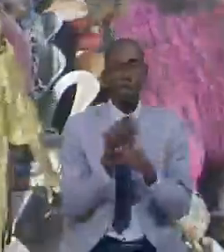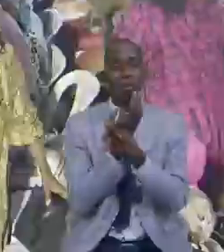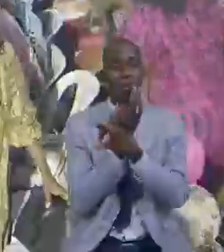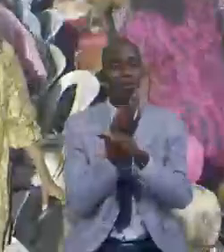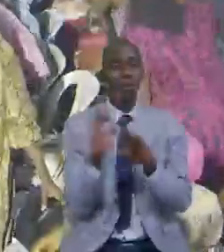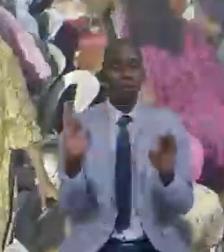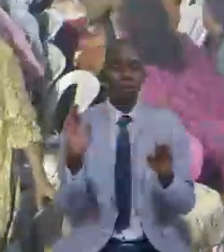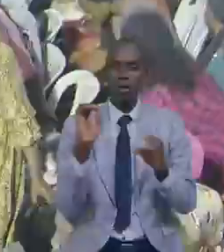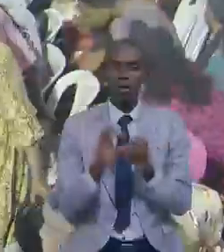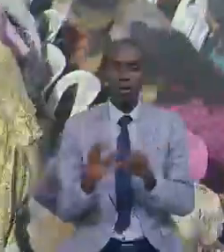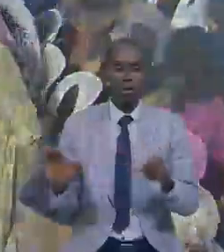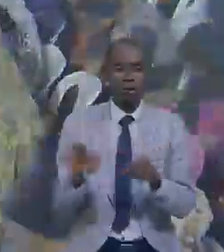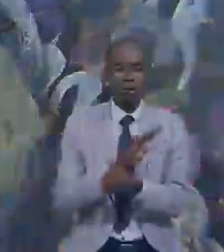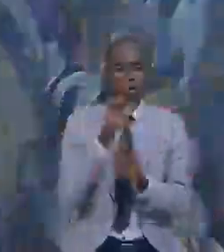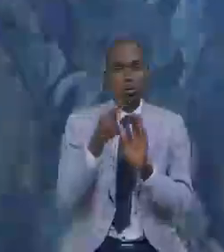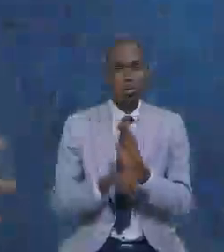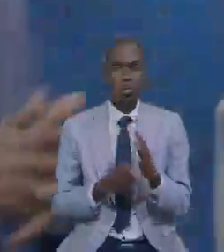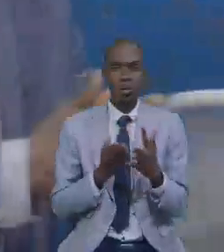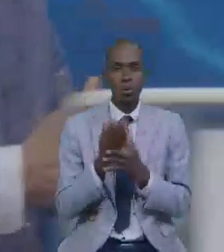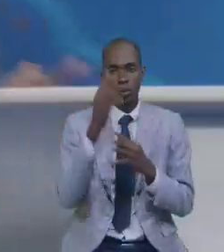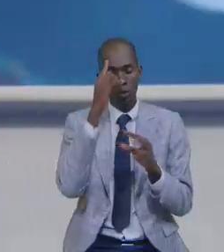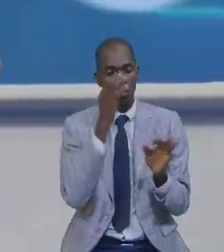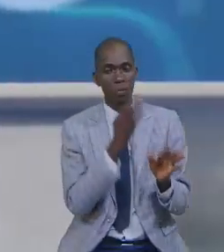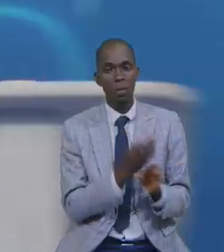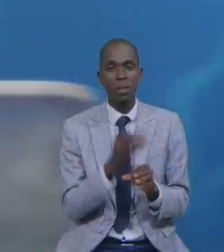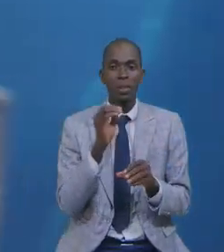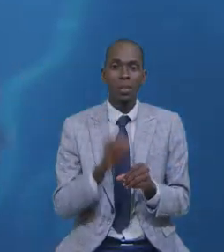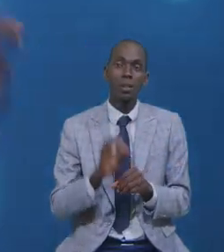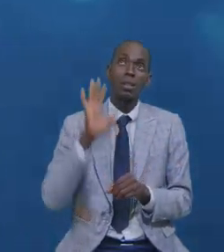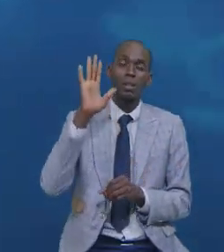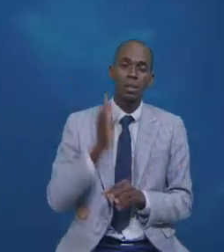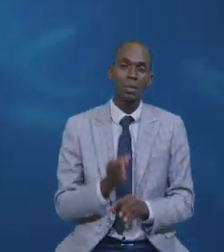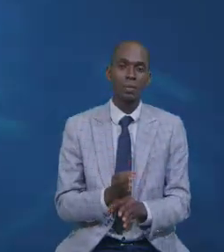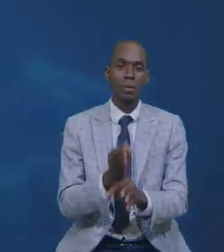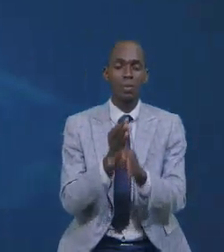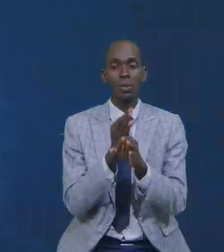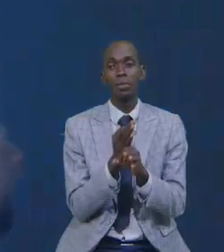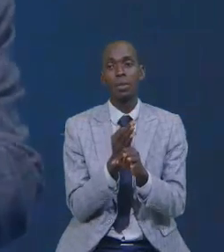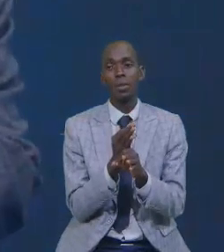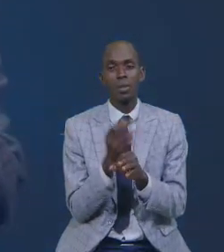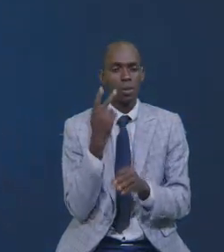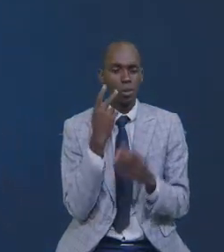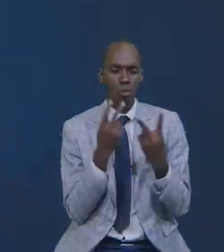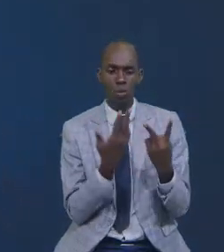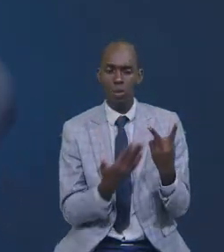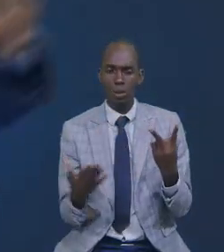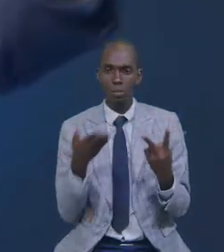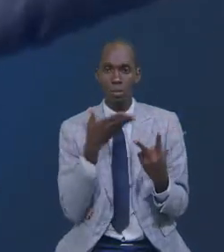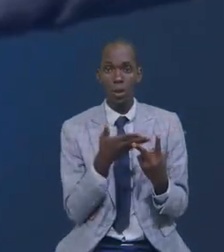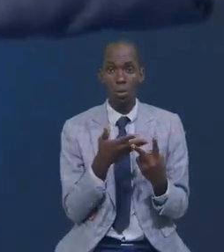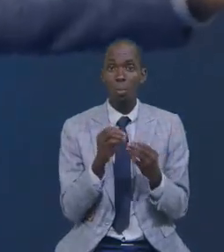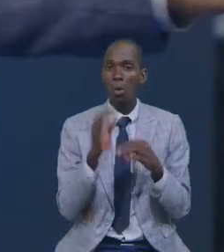fullness through faith in his faithfulness. You see two things there, even more than